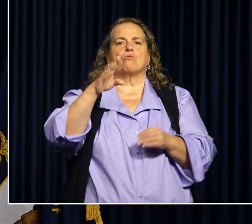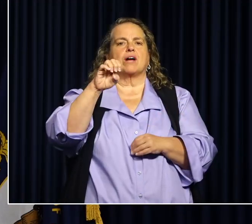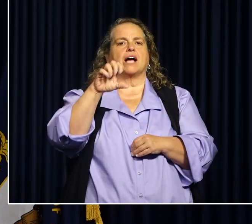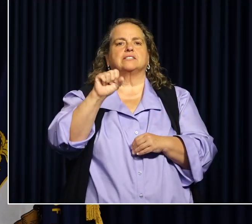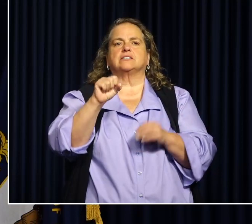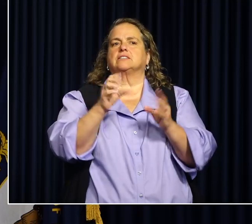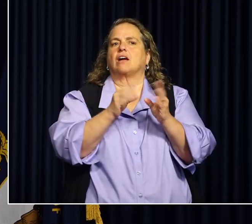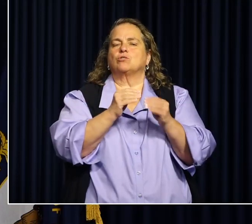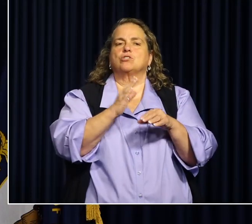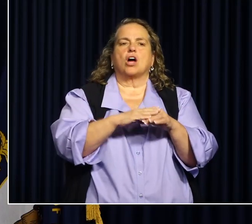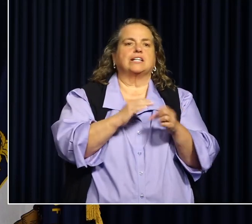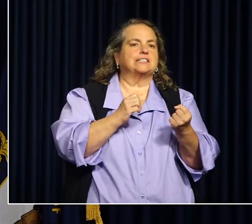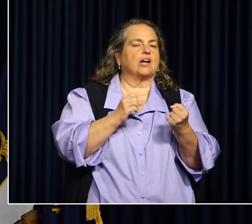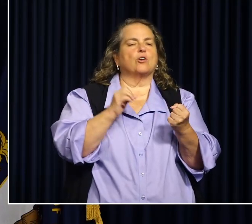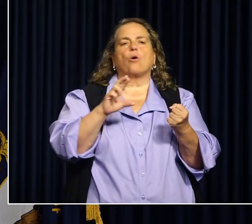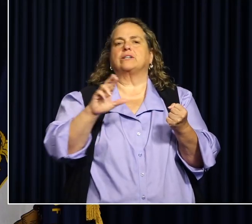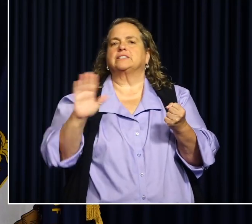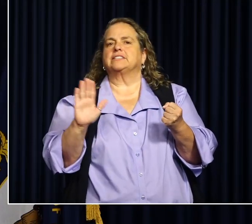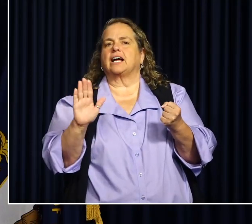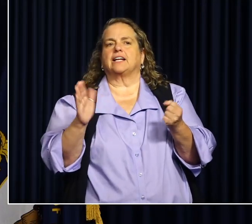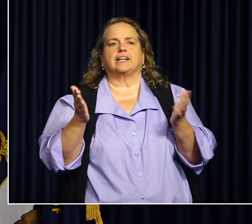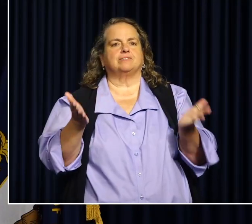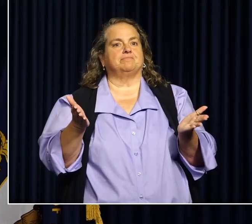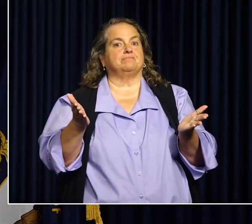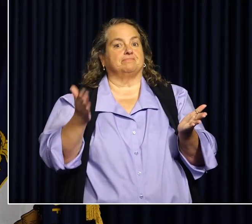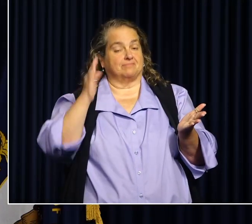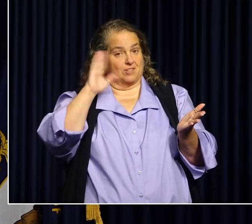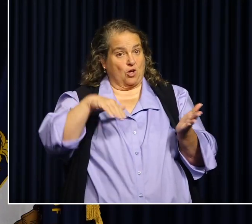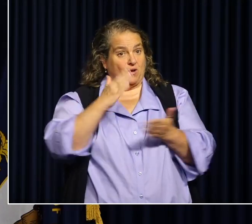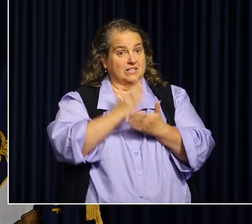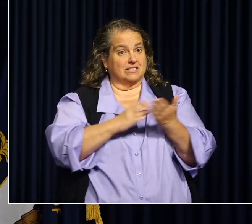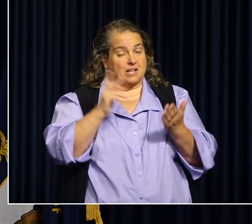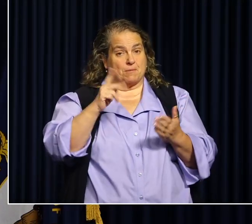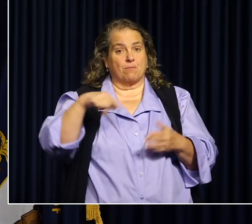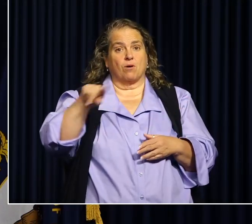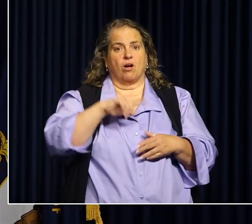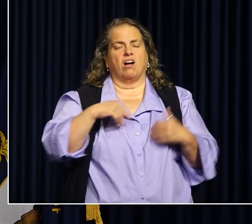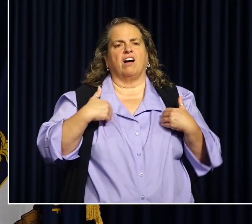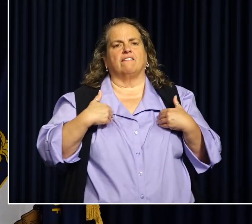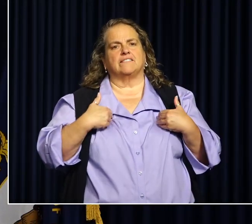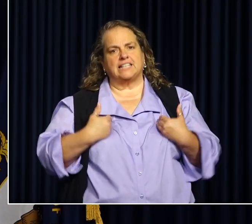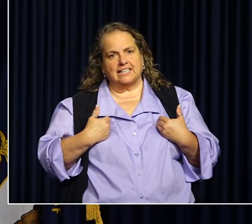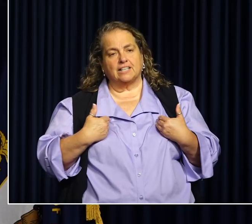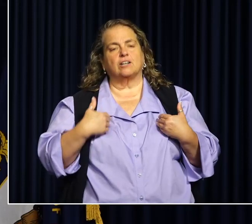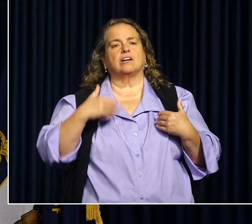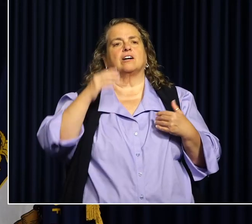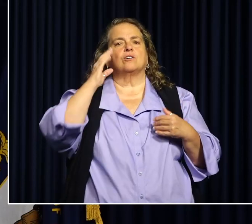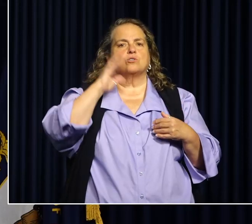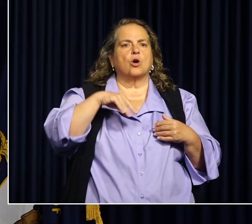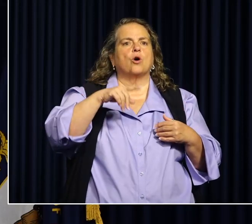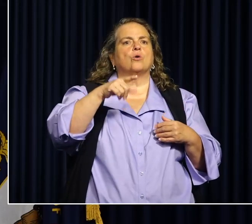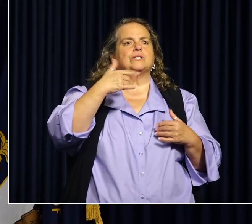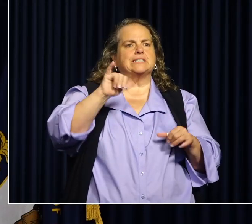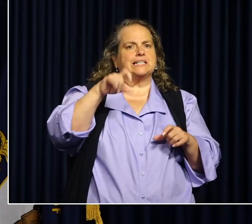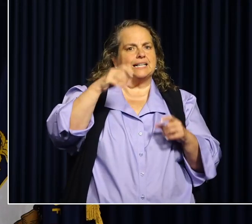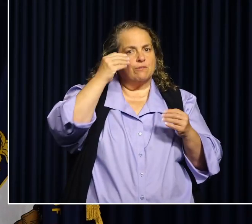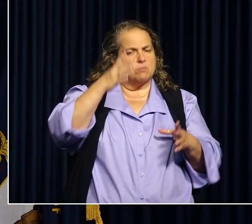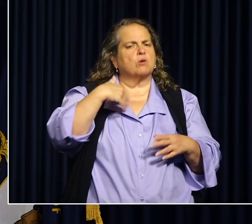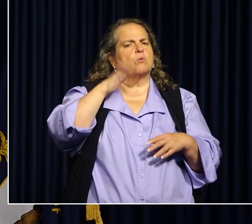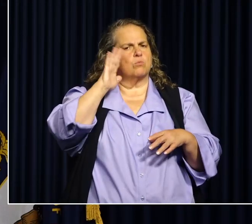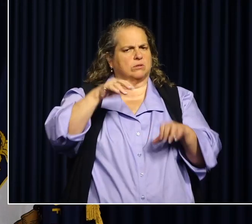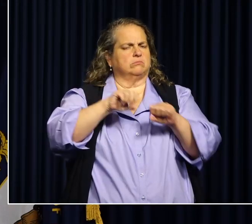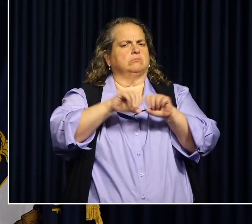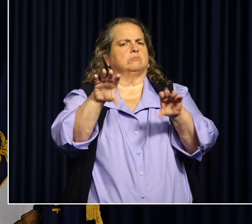either Saturday or Sunday. I know there's people out there that have fatigue. We're still going to get you the information you need. We're going to